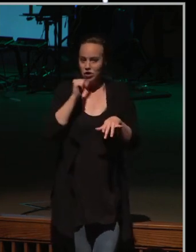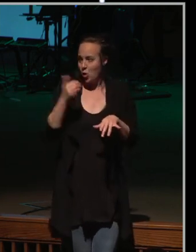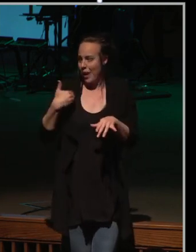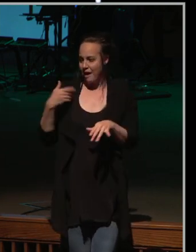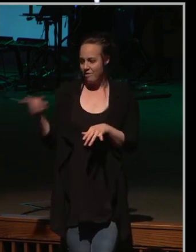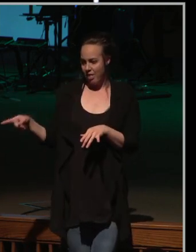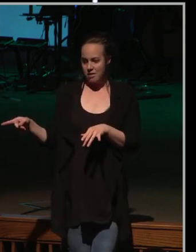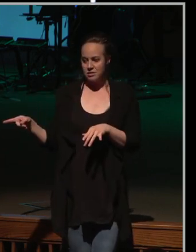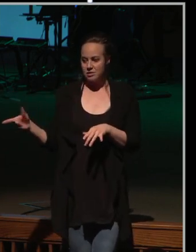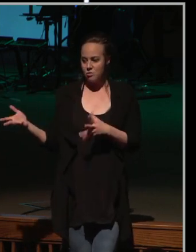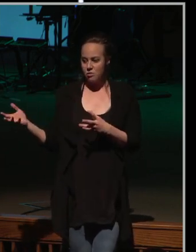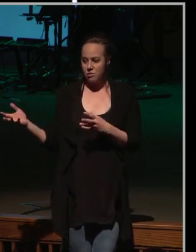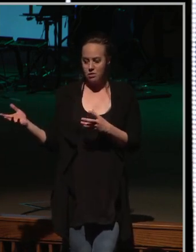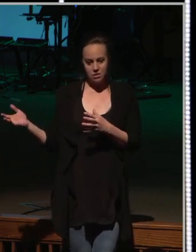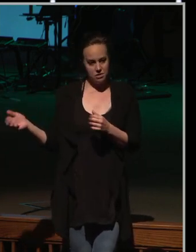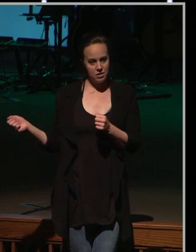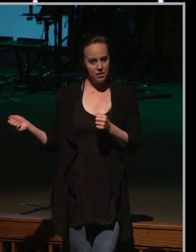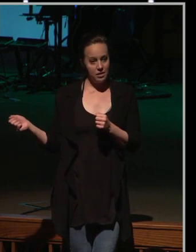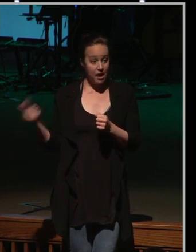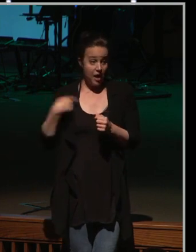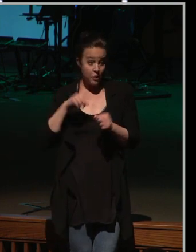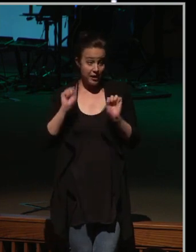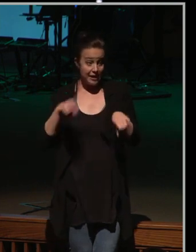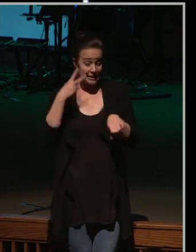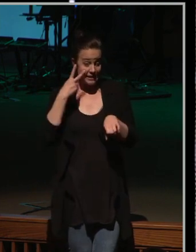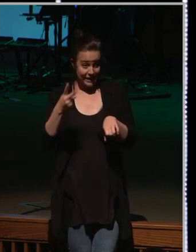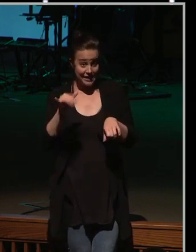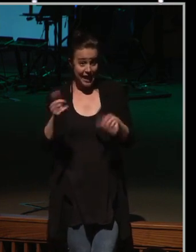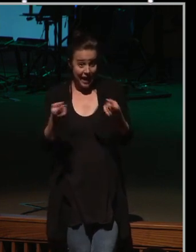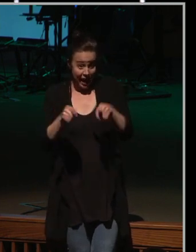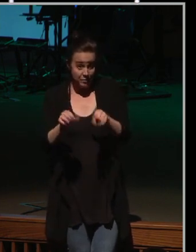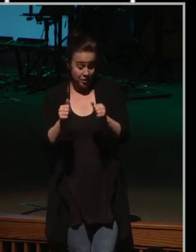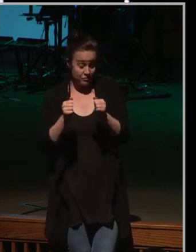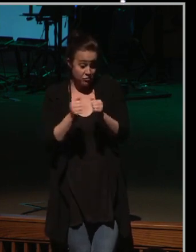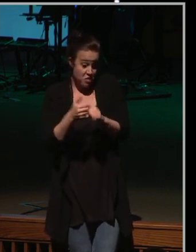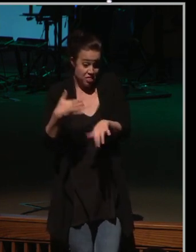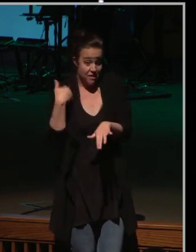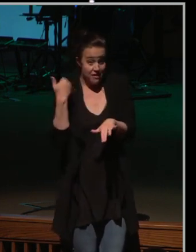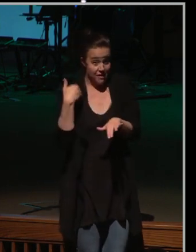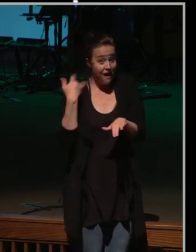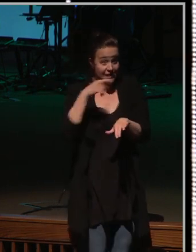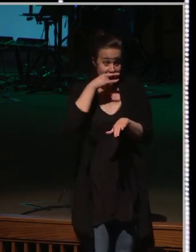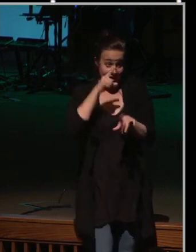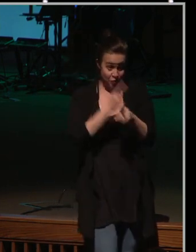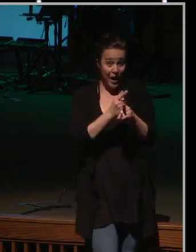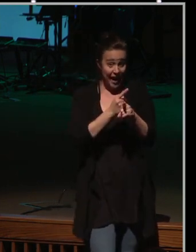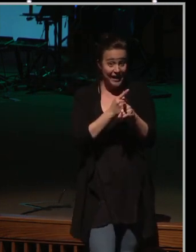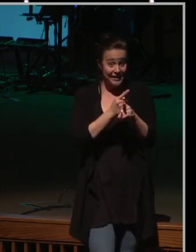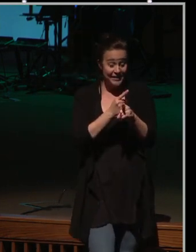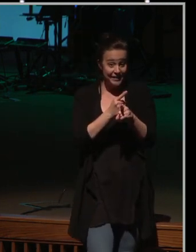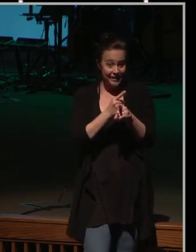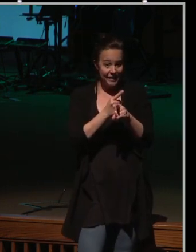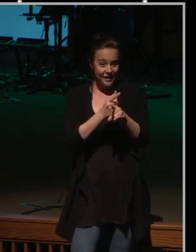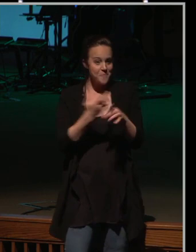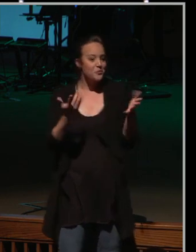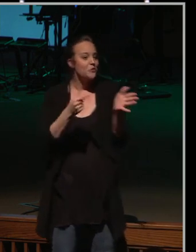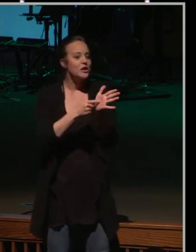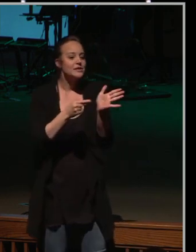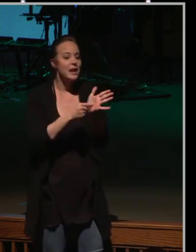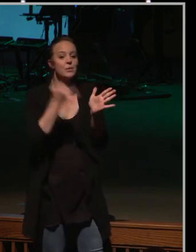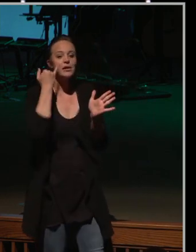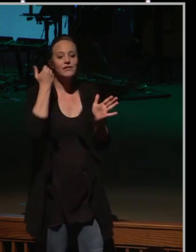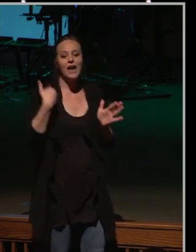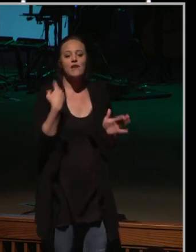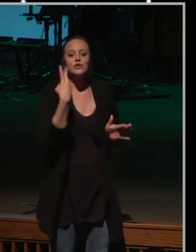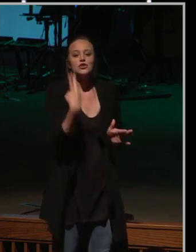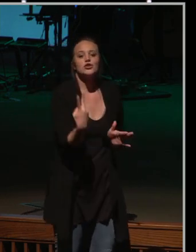And this is a behavior we see at pretty young ages, don't we? If you ever want to do kind of a weird experiment, get two toddlers together and put like a toy right between